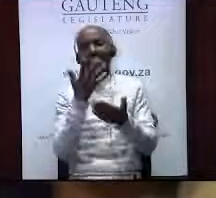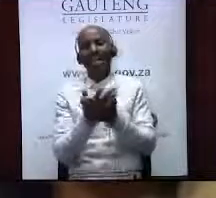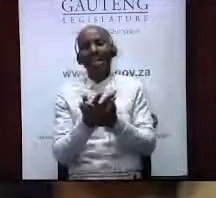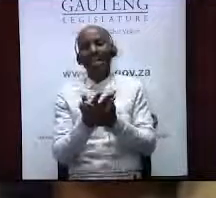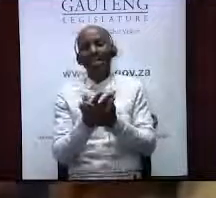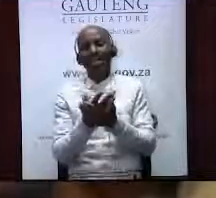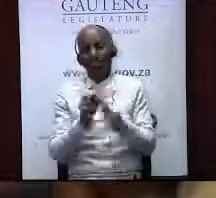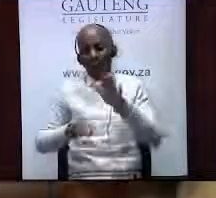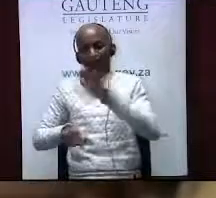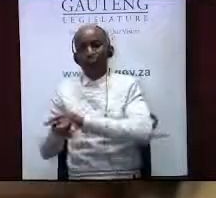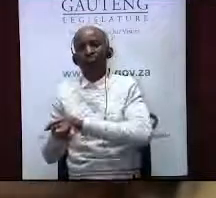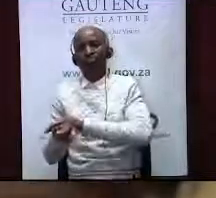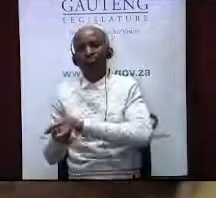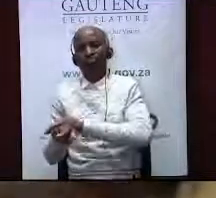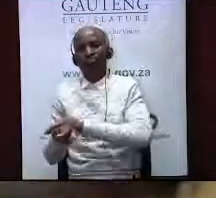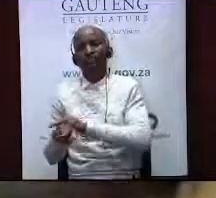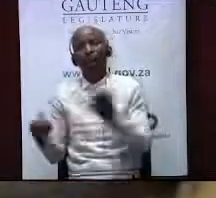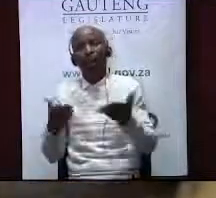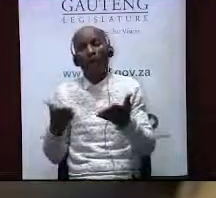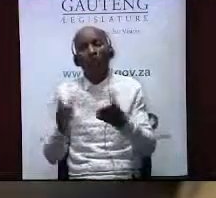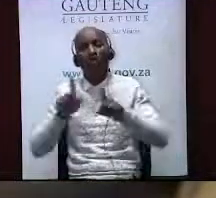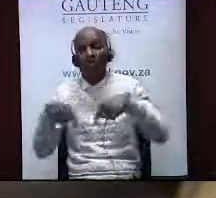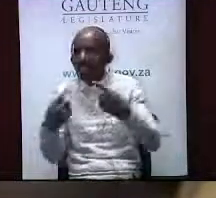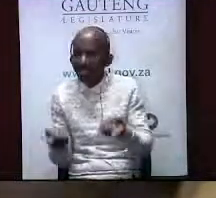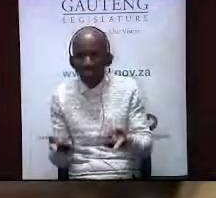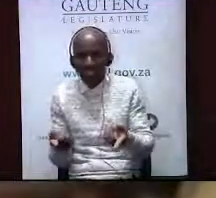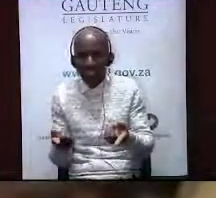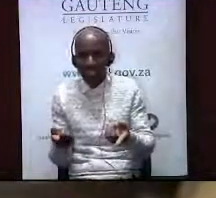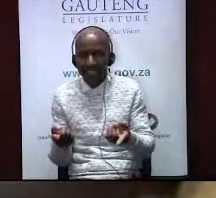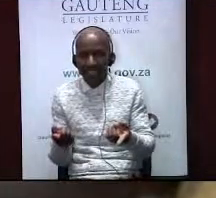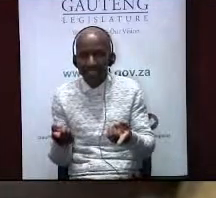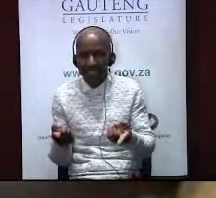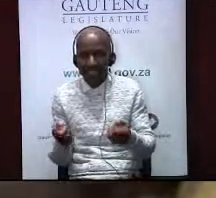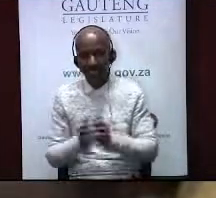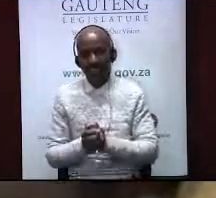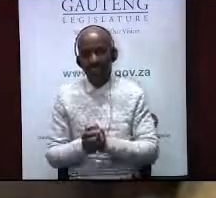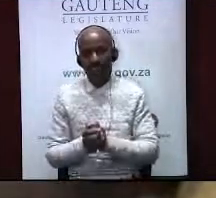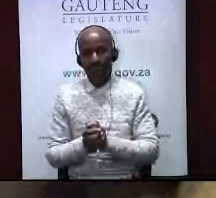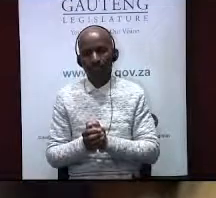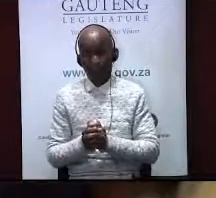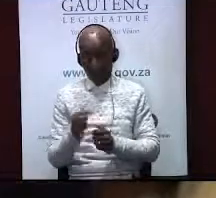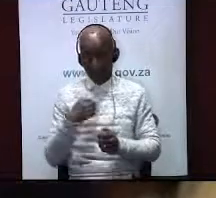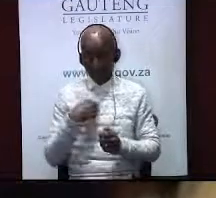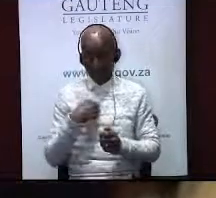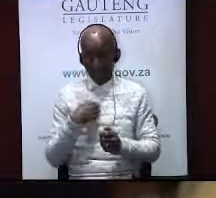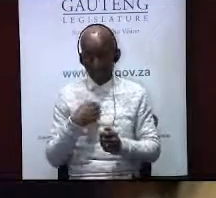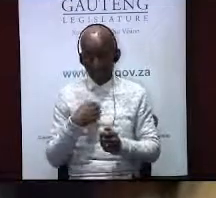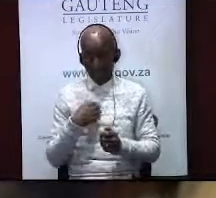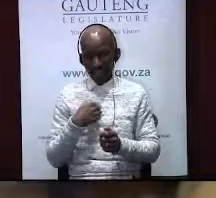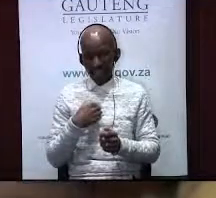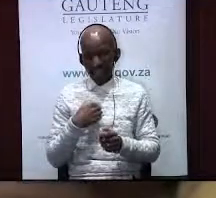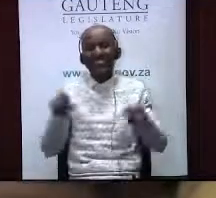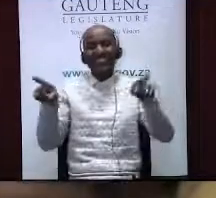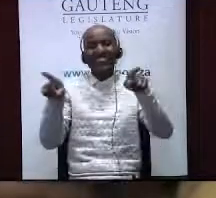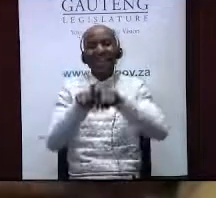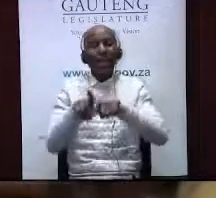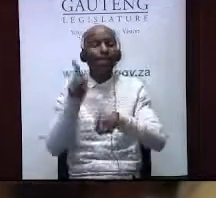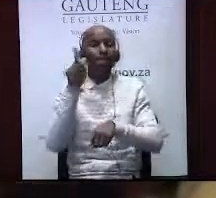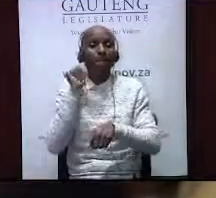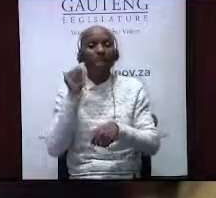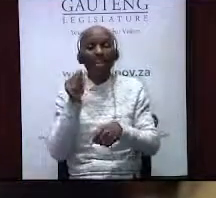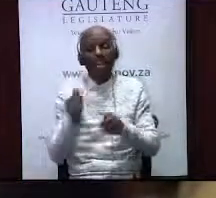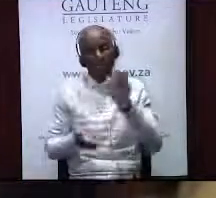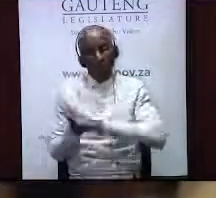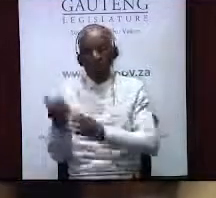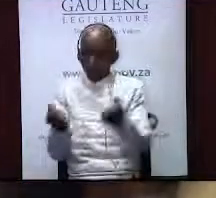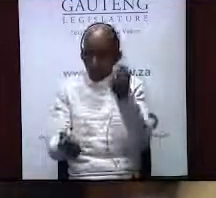gore go tswege ko go sa tswegeng teng. And I went to call the very same man. Went